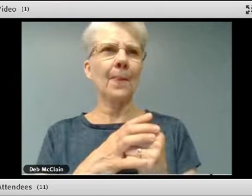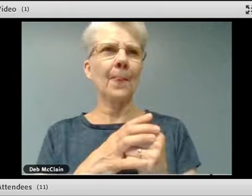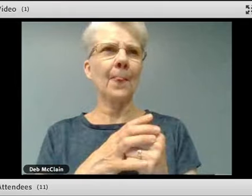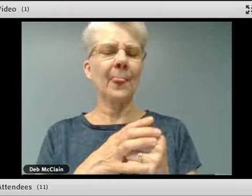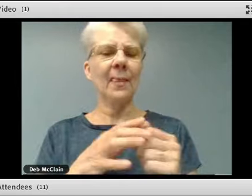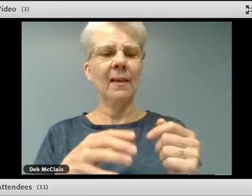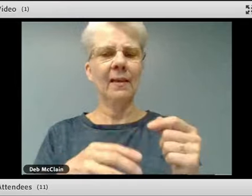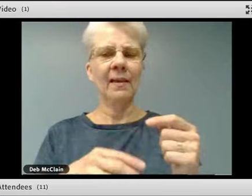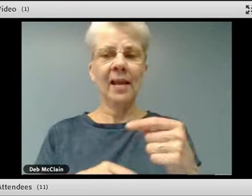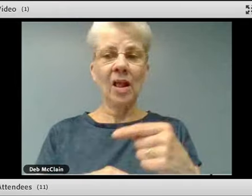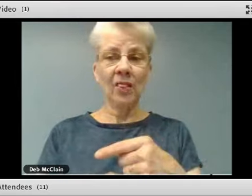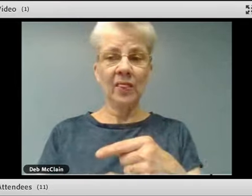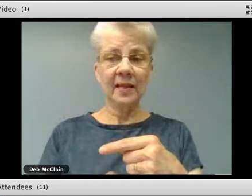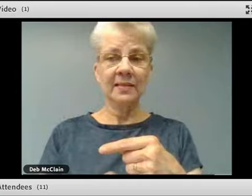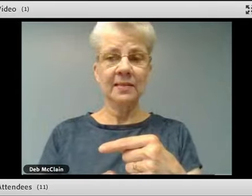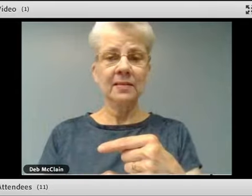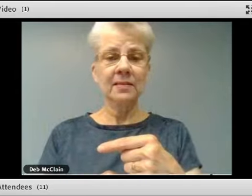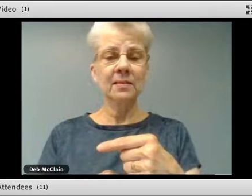this is